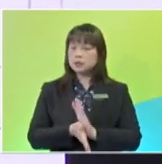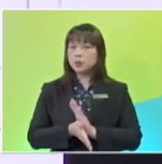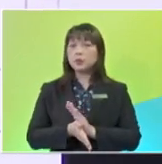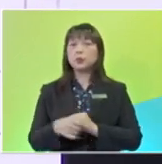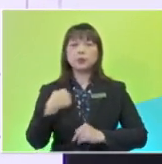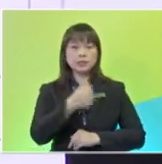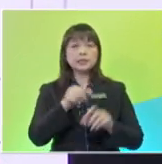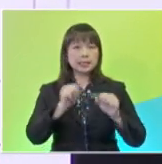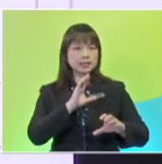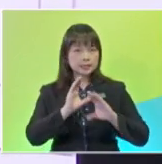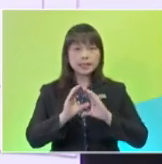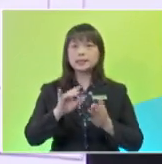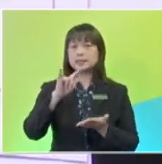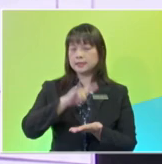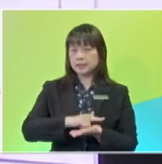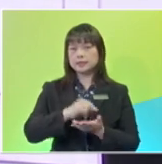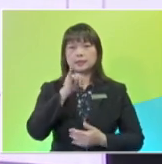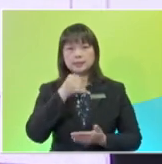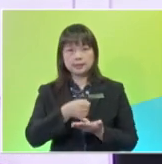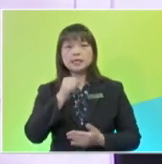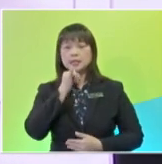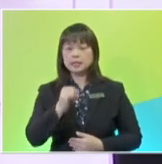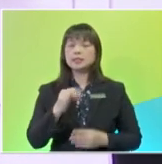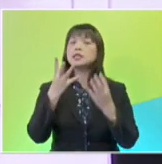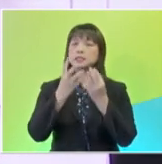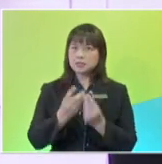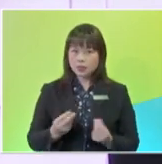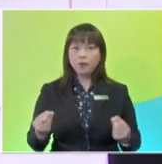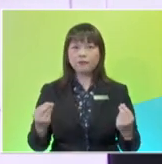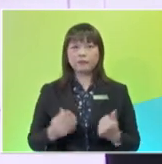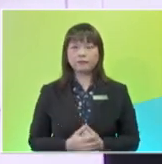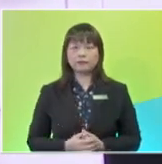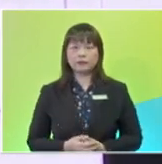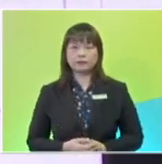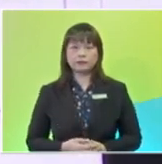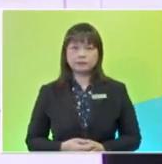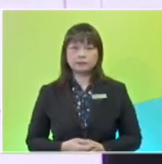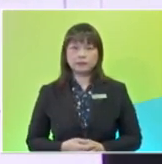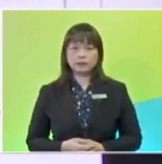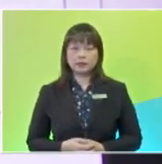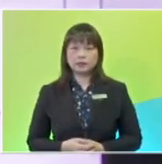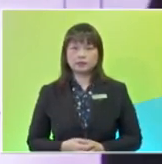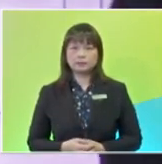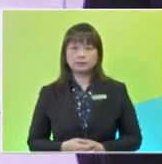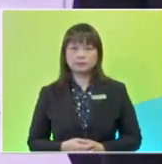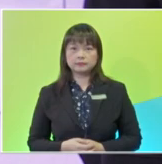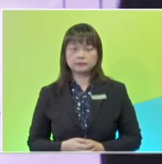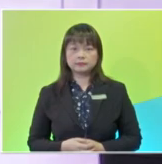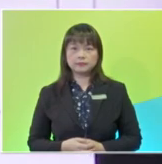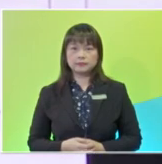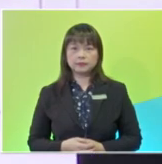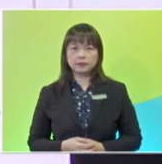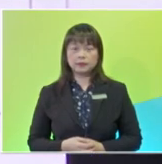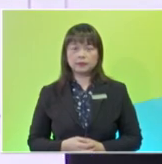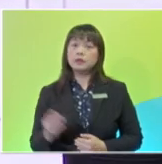not dissolve in water? Dissolve. Yes, right. Correct. Well done, Tivia. Okay, next, let us look at